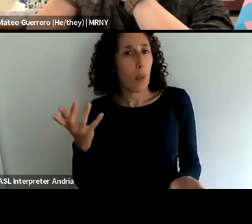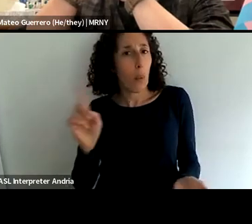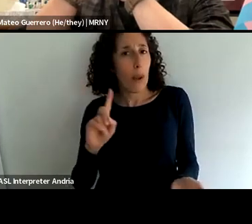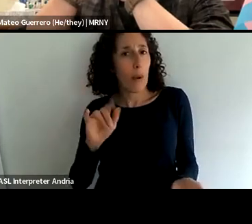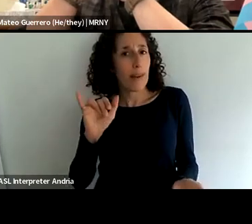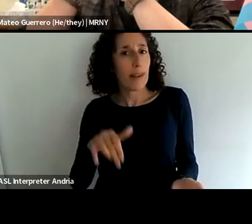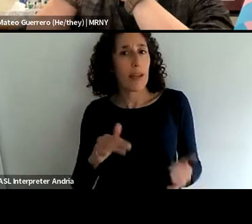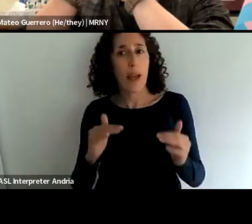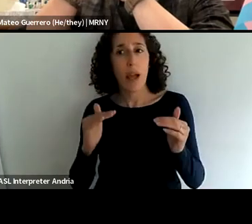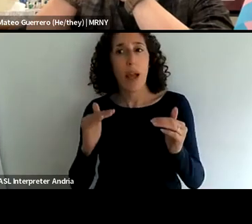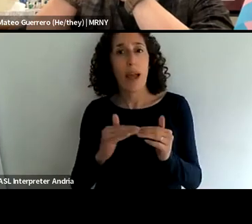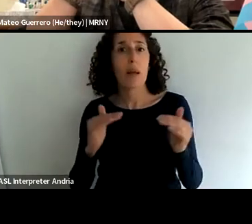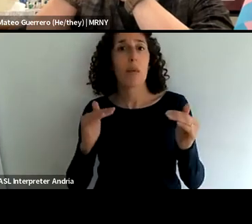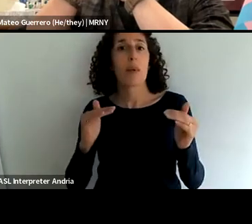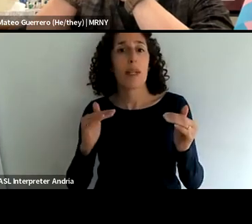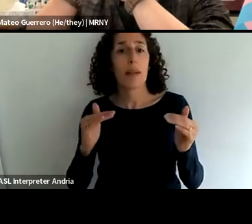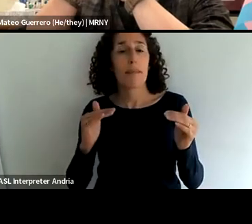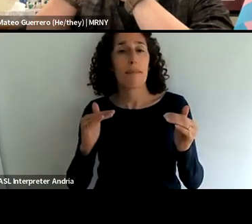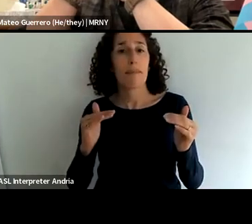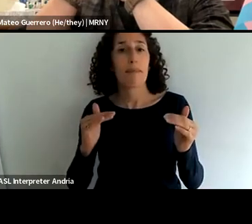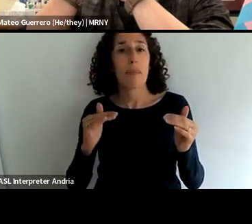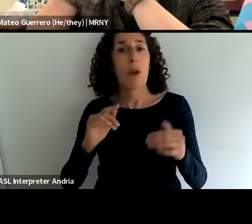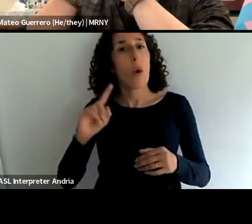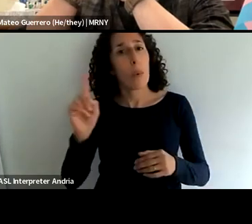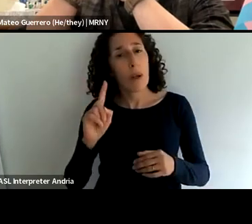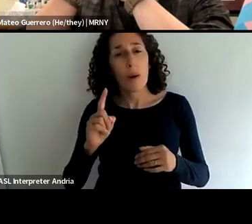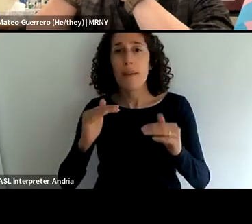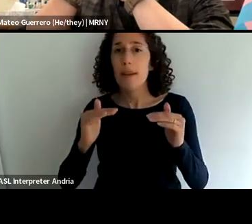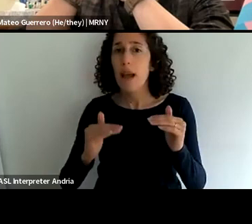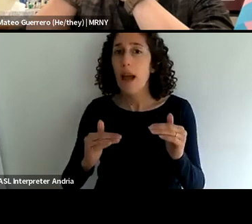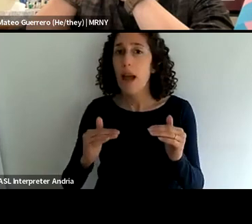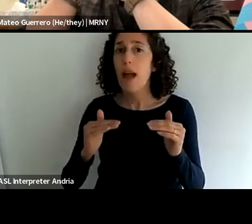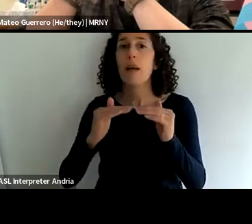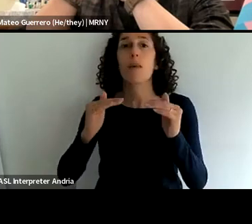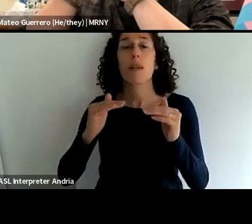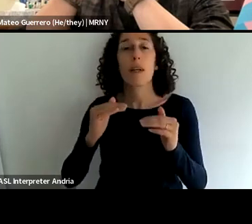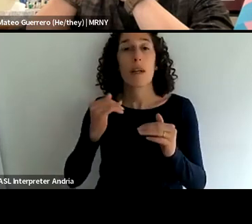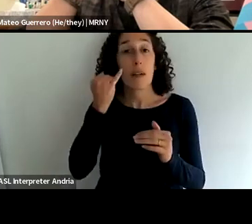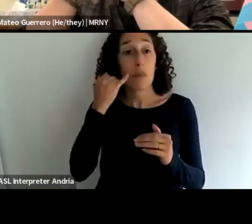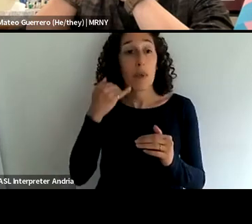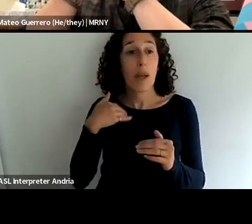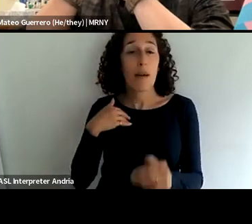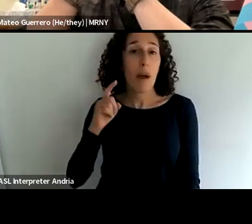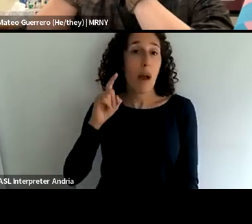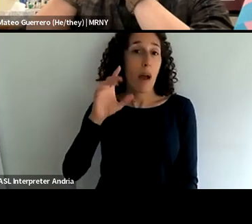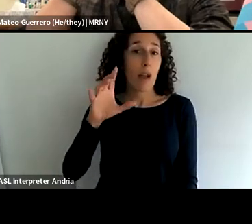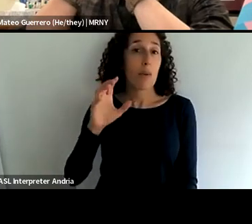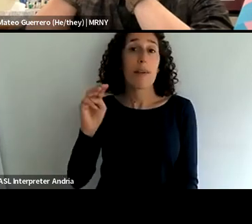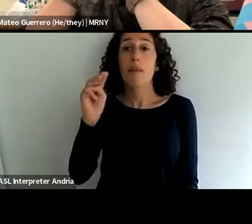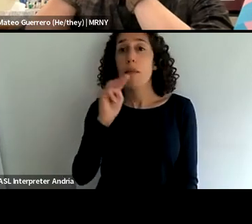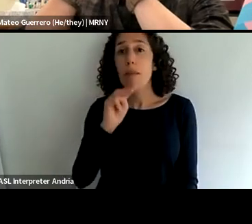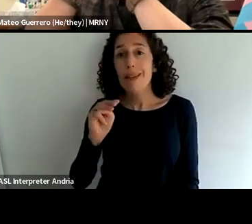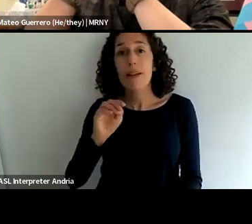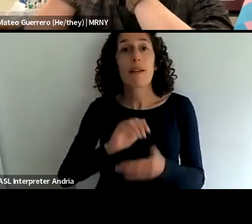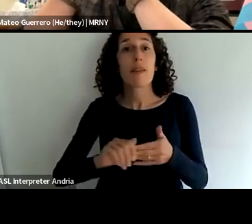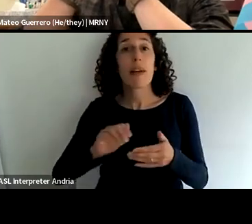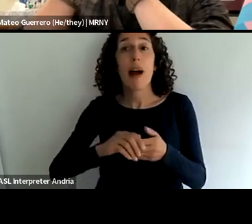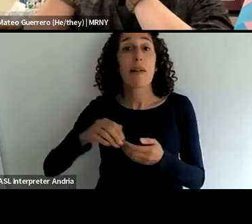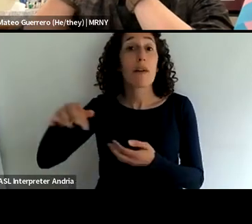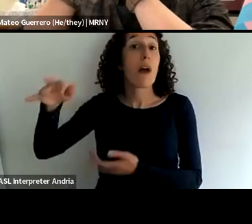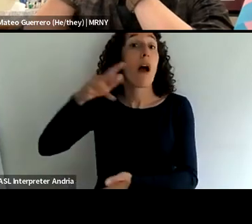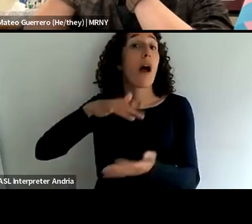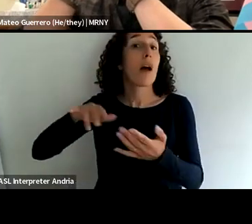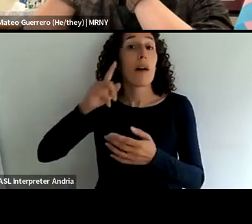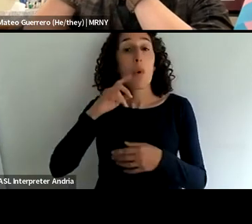the equity when we have hundreds of millions of dollars being put into other social issues